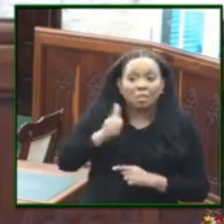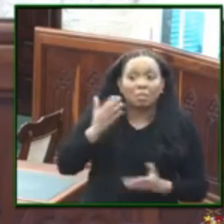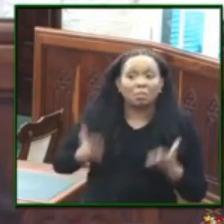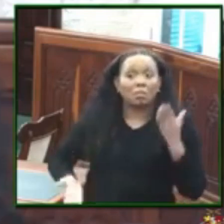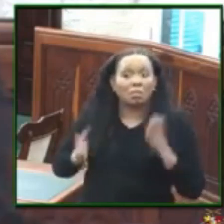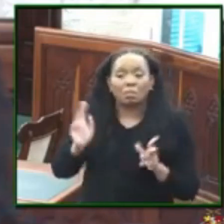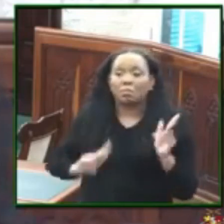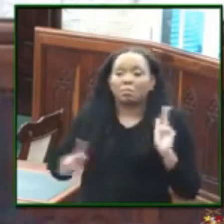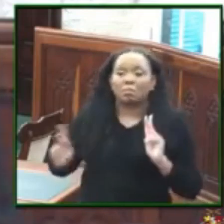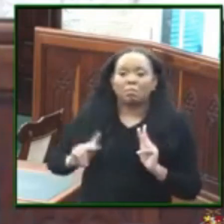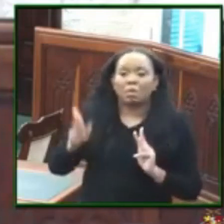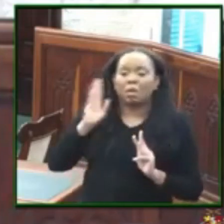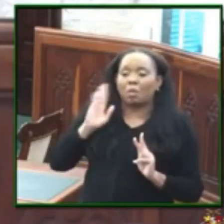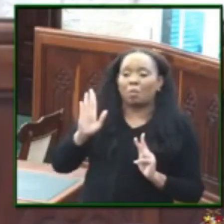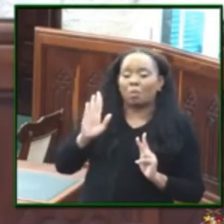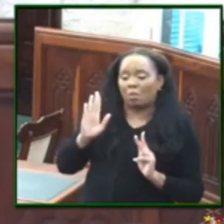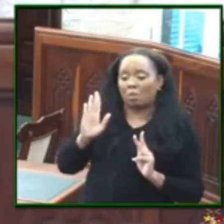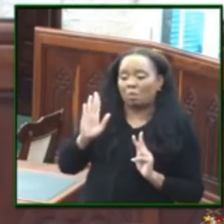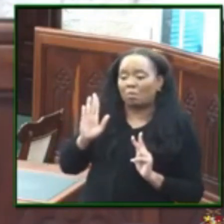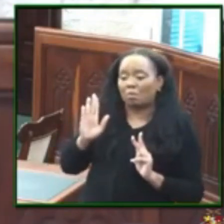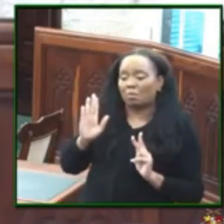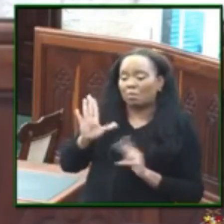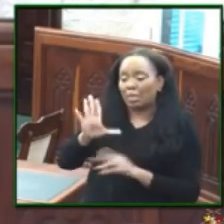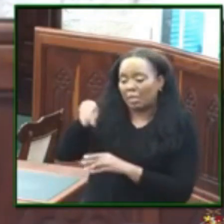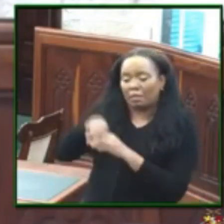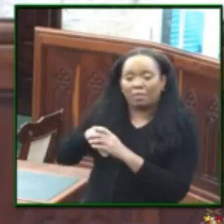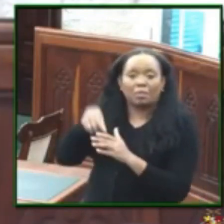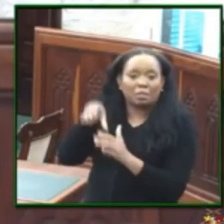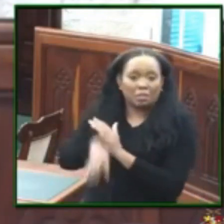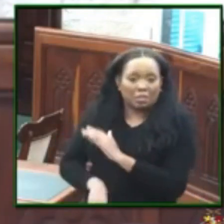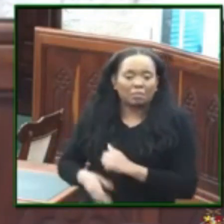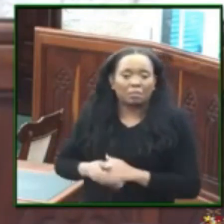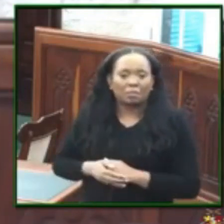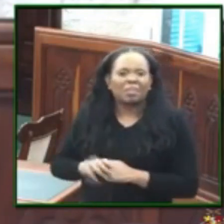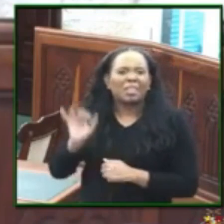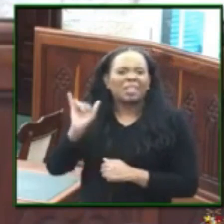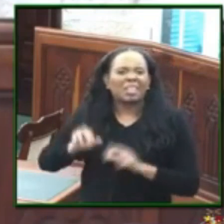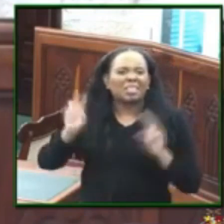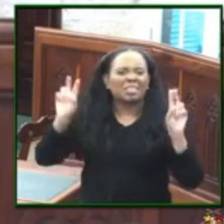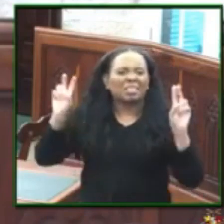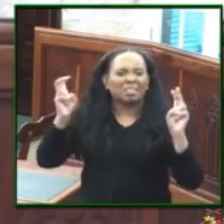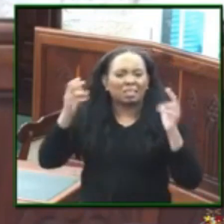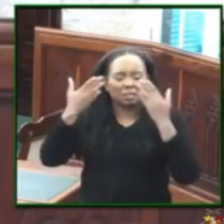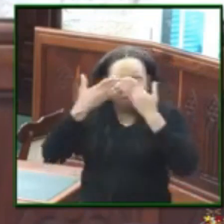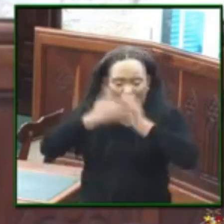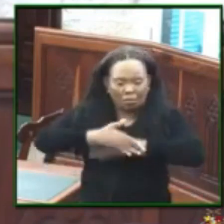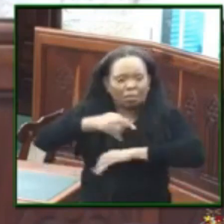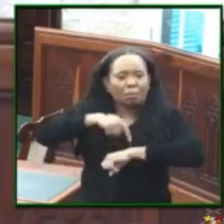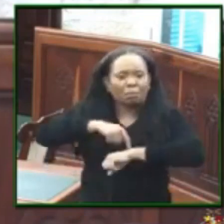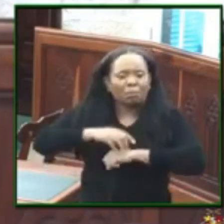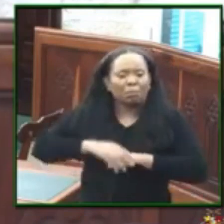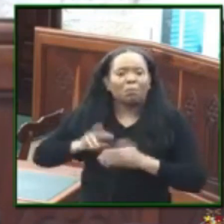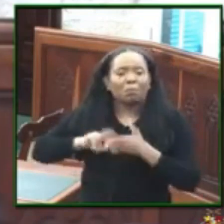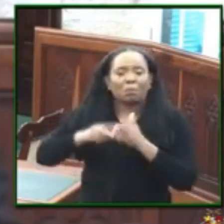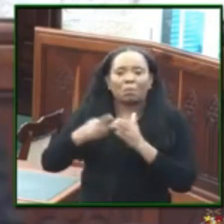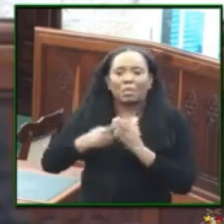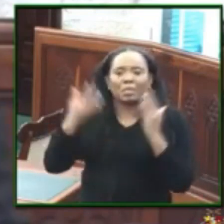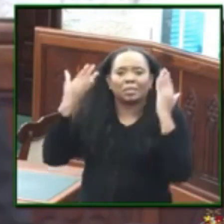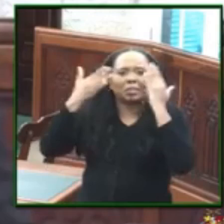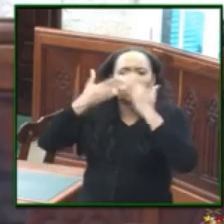This is the dark time, my love. And that is to quote Martin Carter, that is not any statement in personal